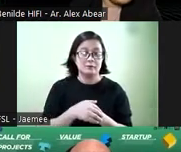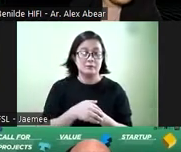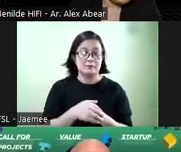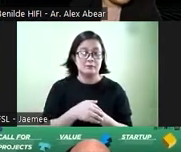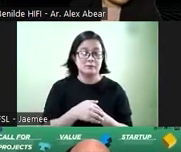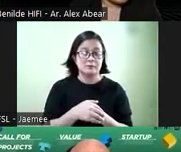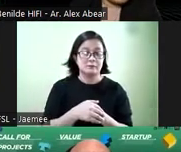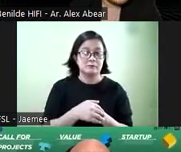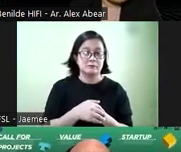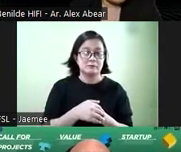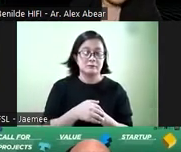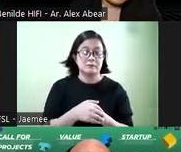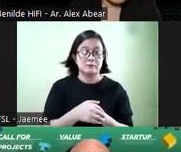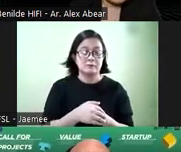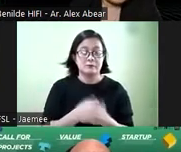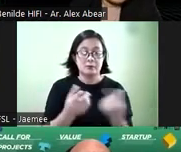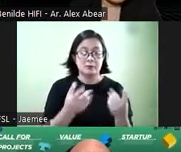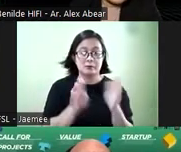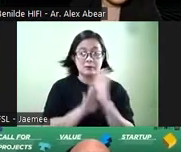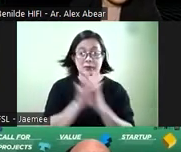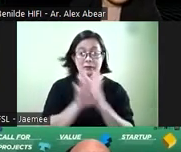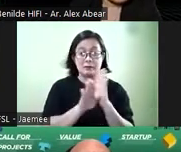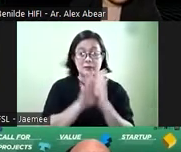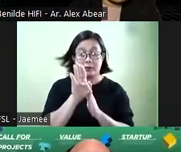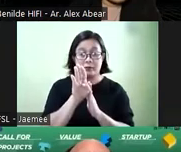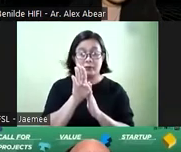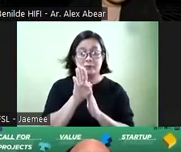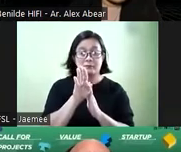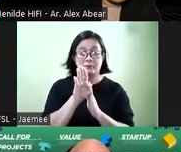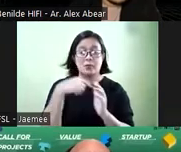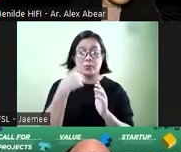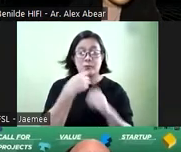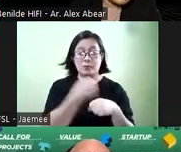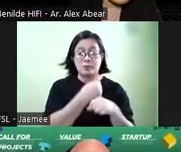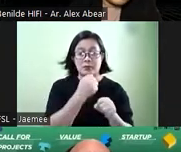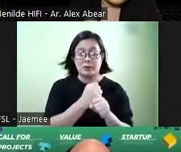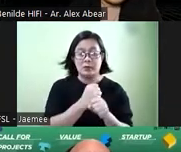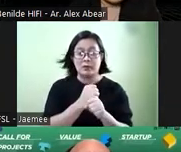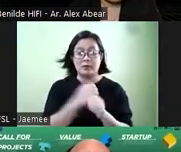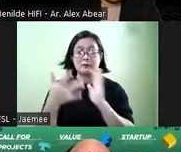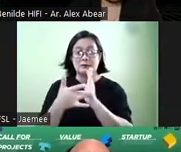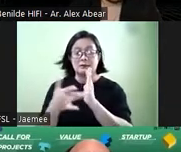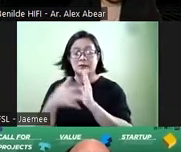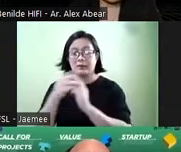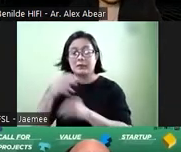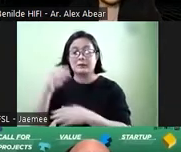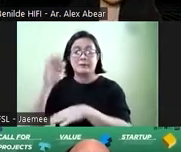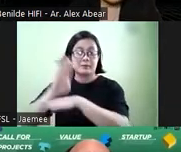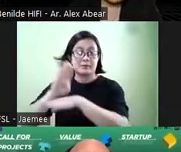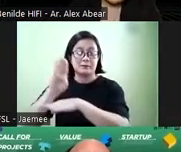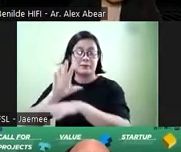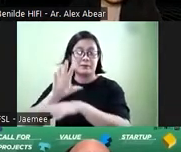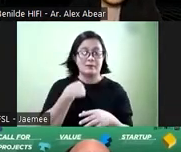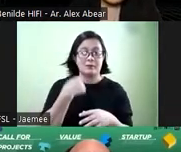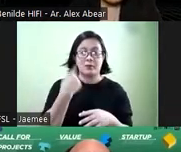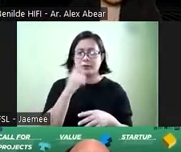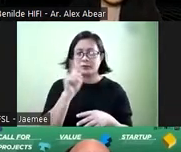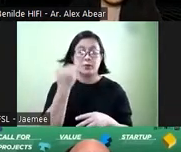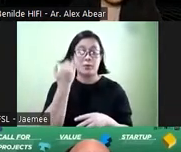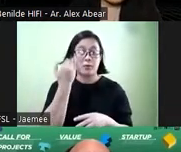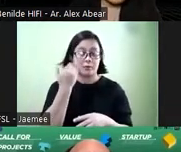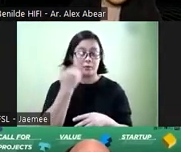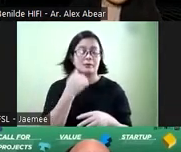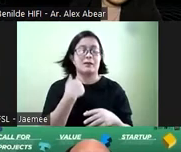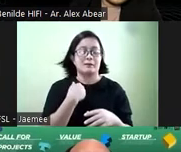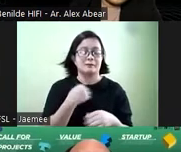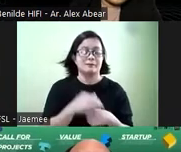journey, where we develop the founder, the tech, and the business, and translated to the following bootcamps. And we